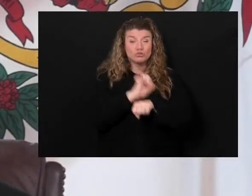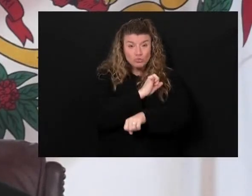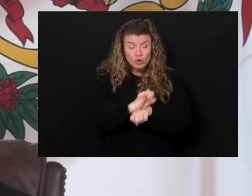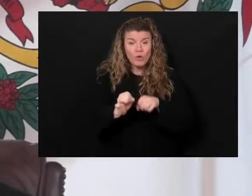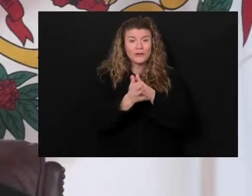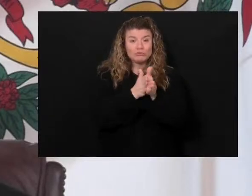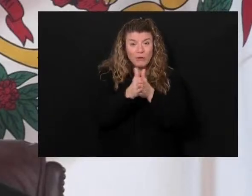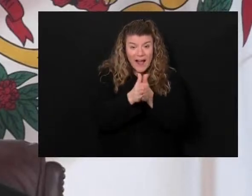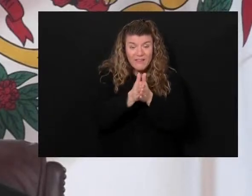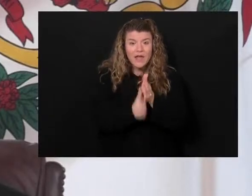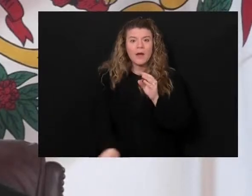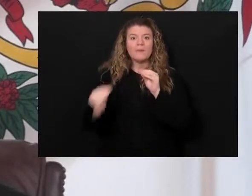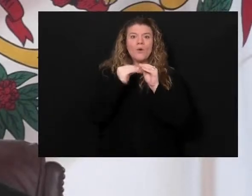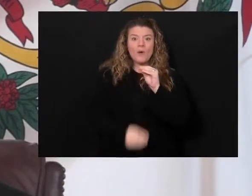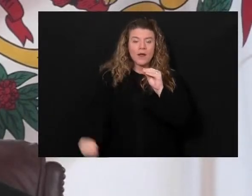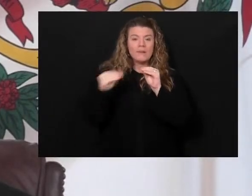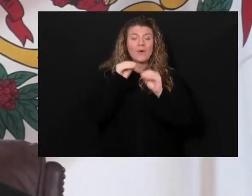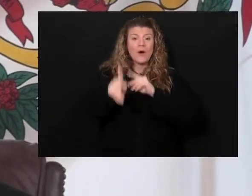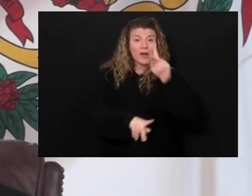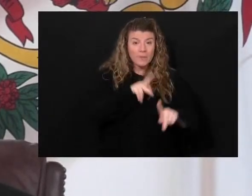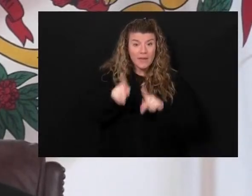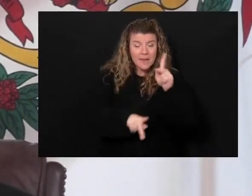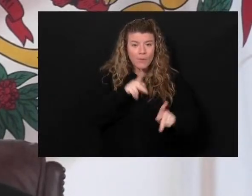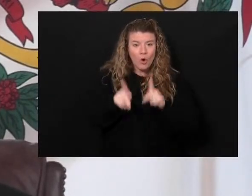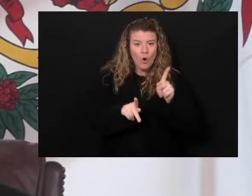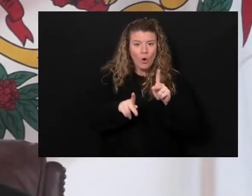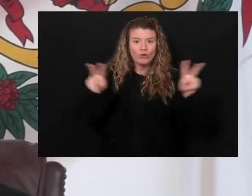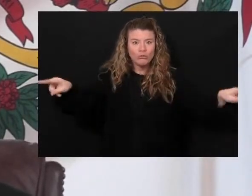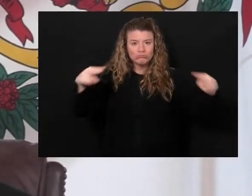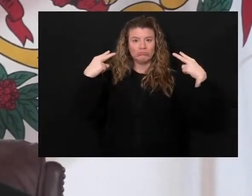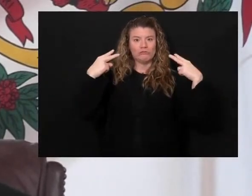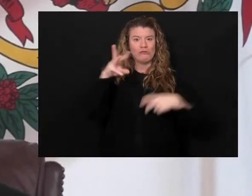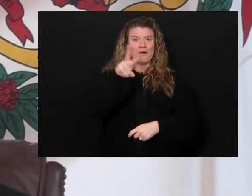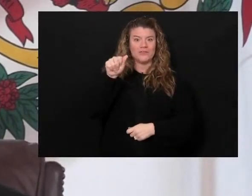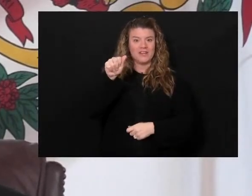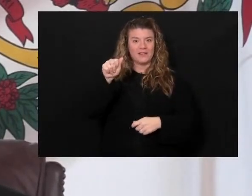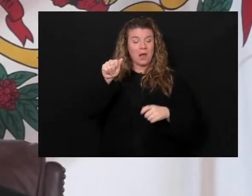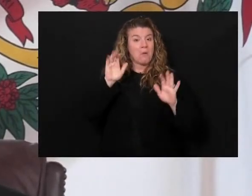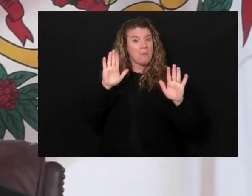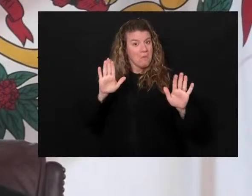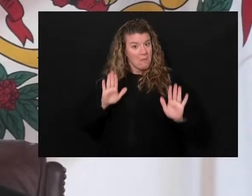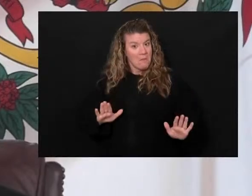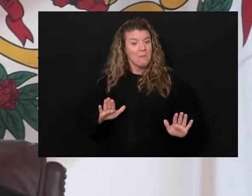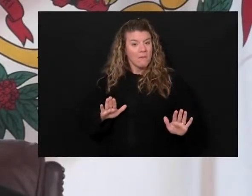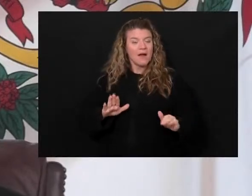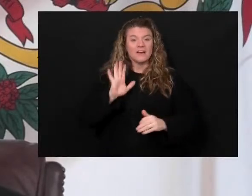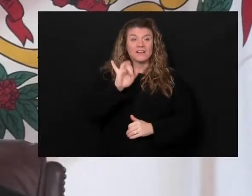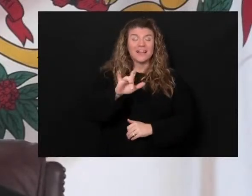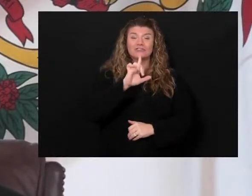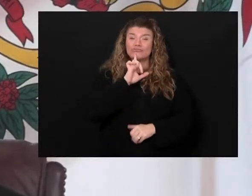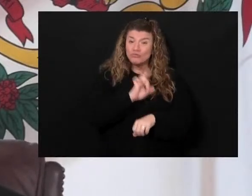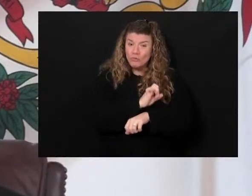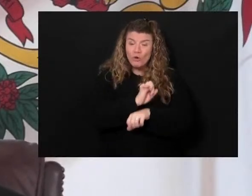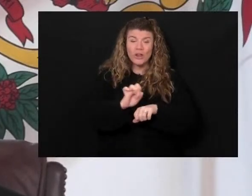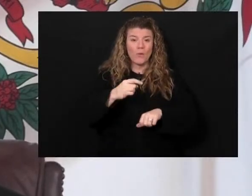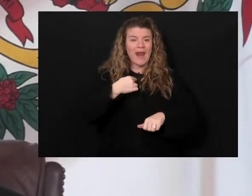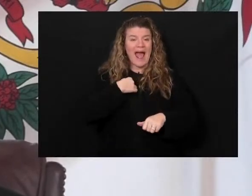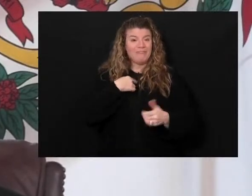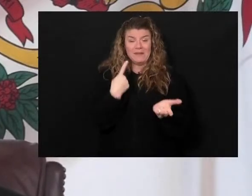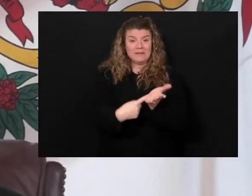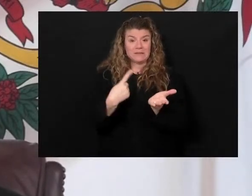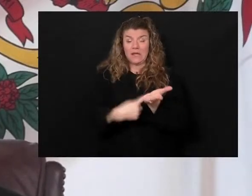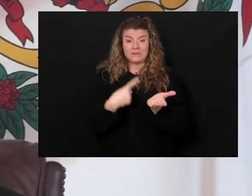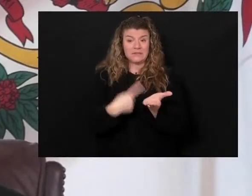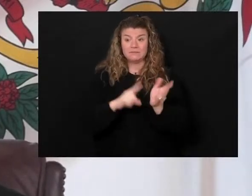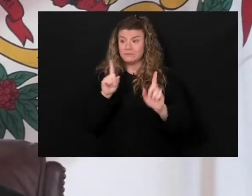driving more and more and more people to give West Virginia a good look. And so absolutely, that's exactly what I've been talking about